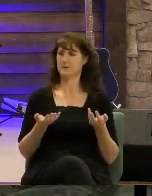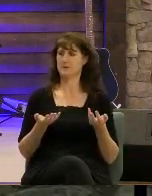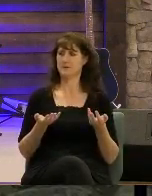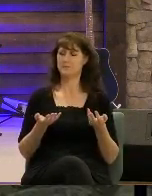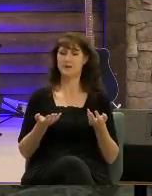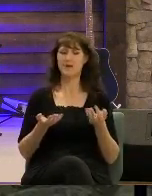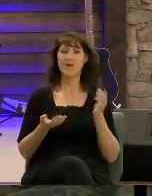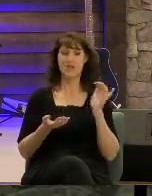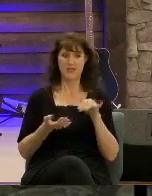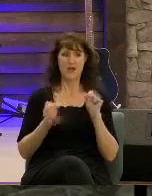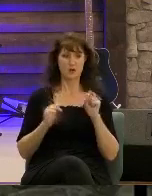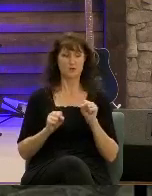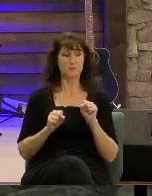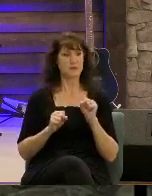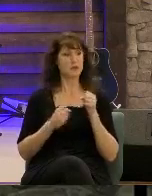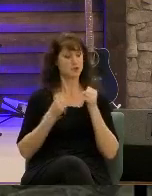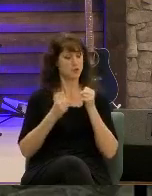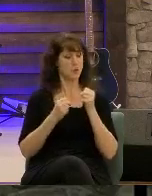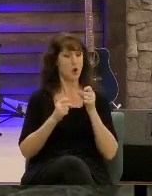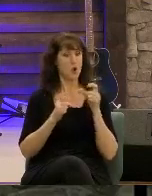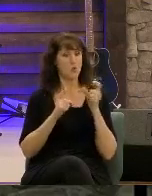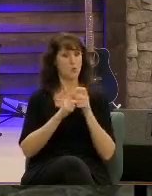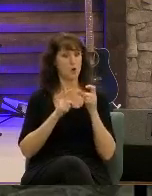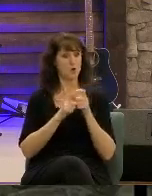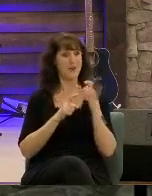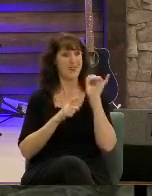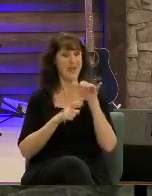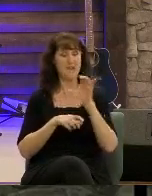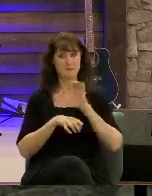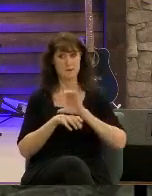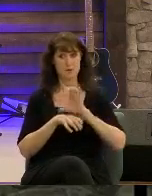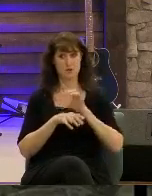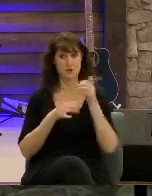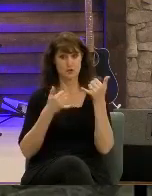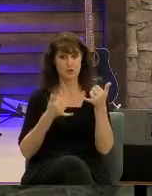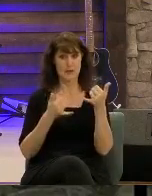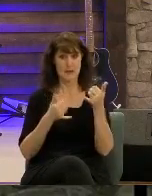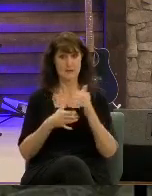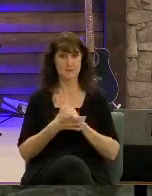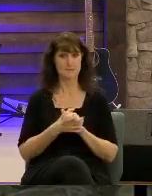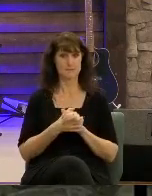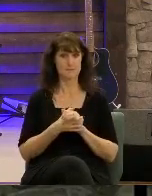You know, this could be a strong word, but I'm just telling you, that's the church today.